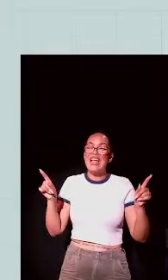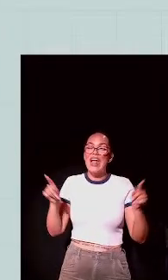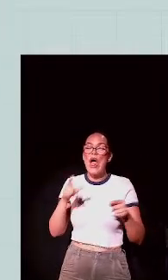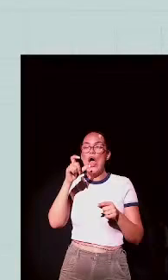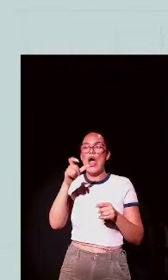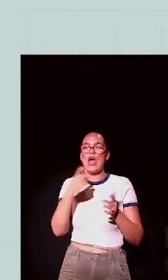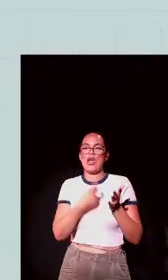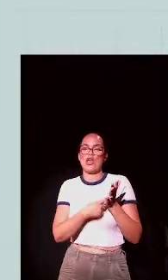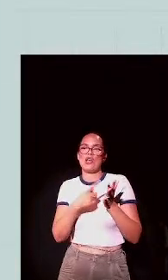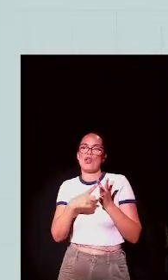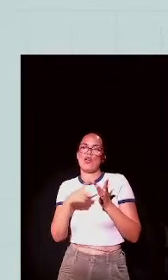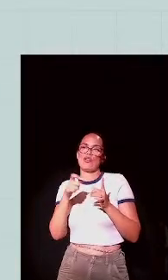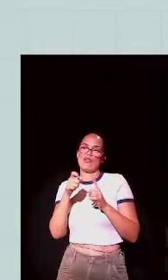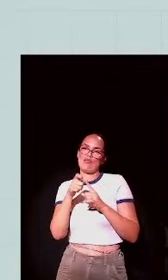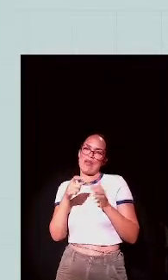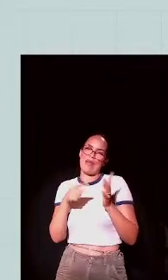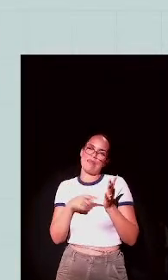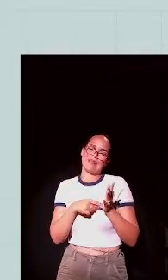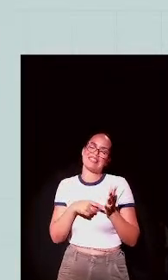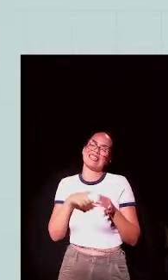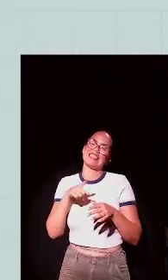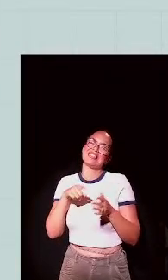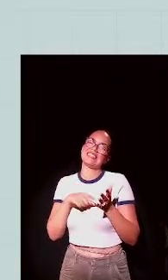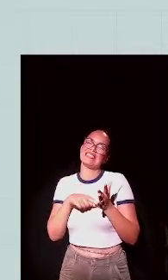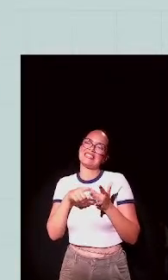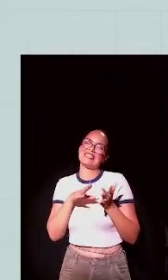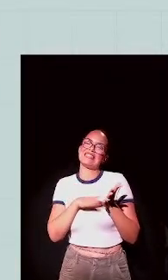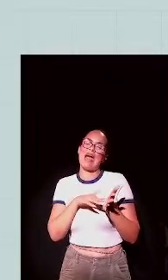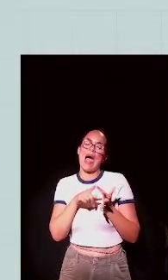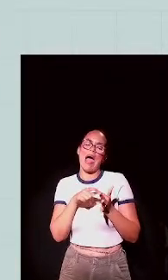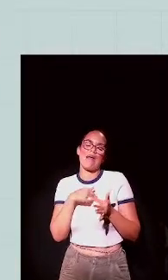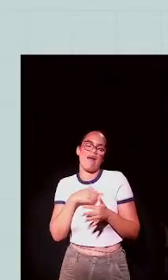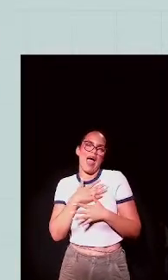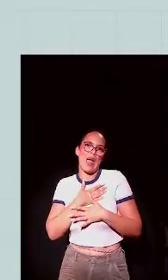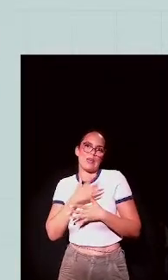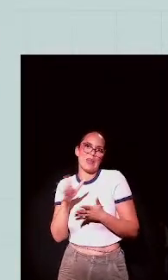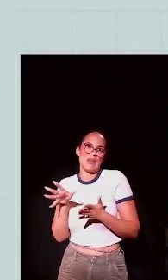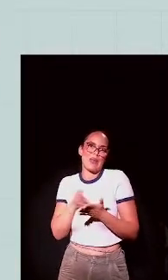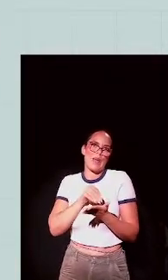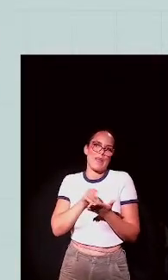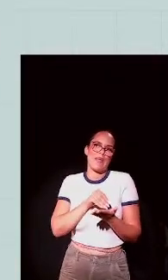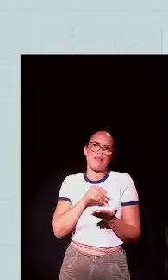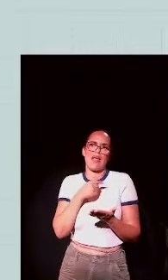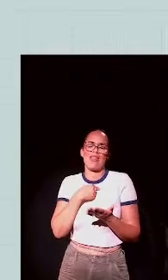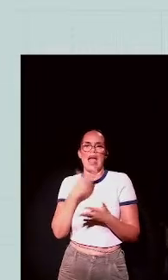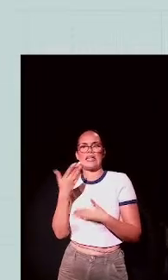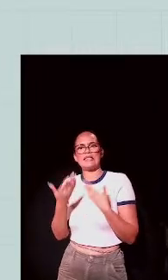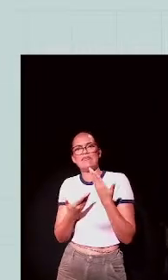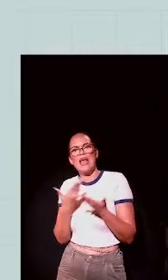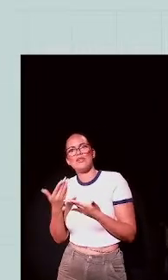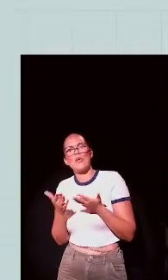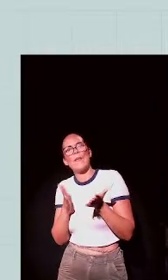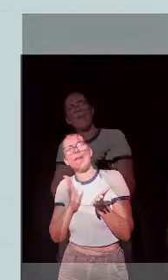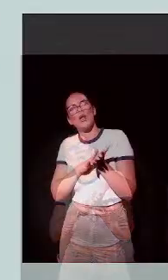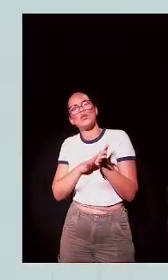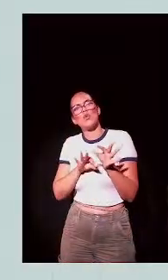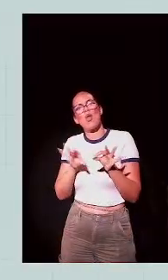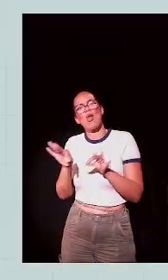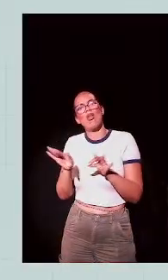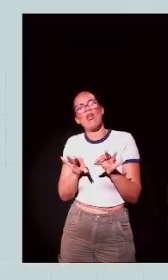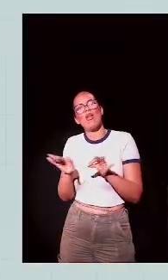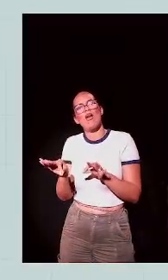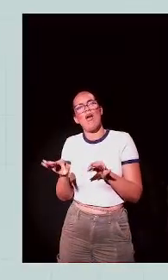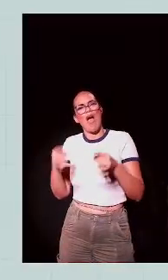that all the time now. It's incredible, and thanks for explaining how modular, allows the musician